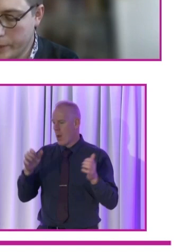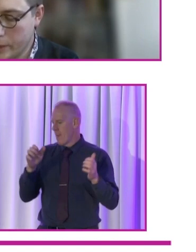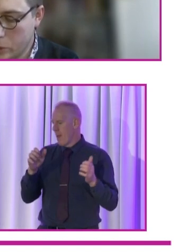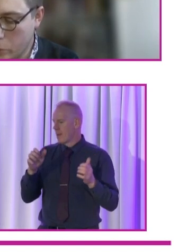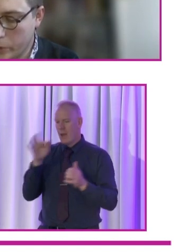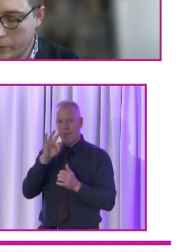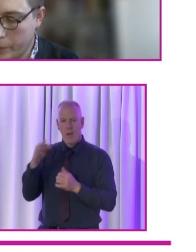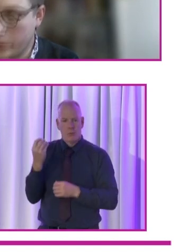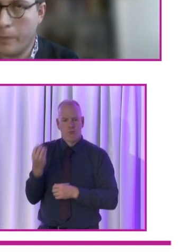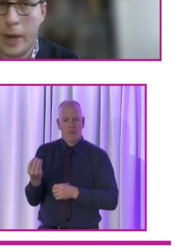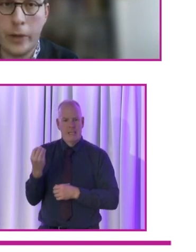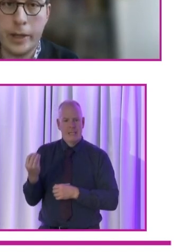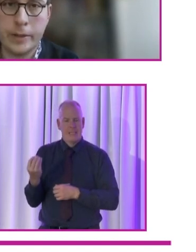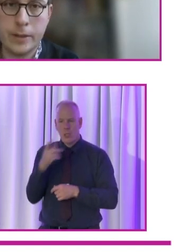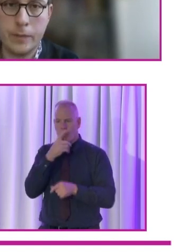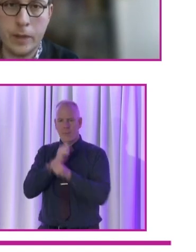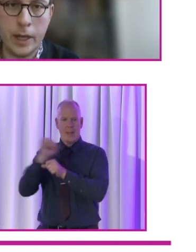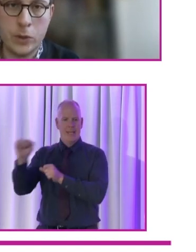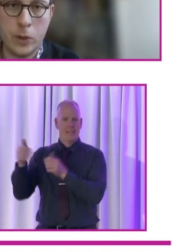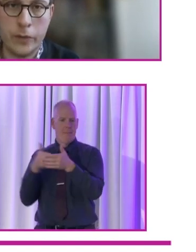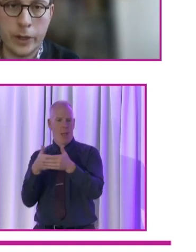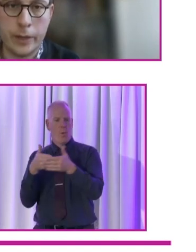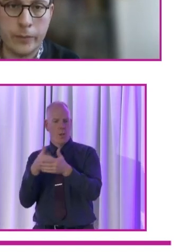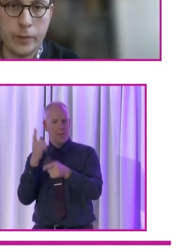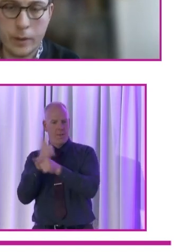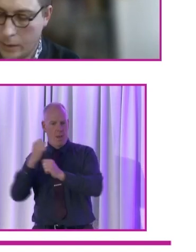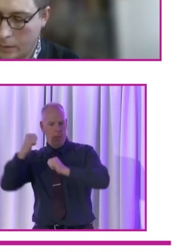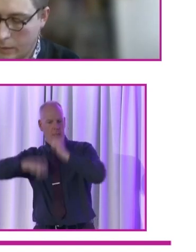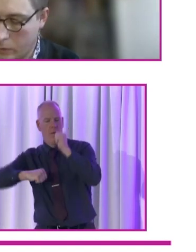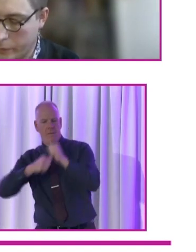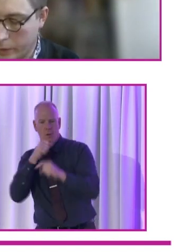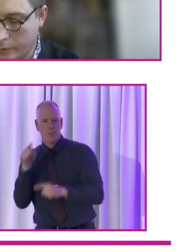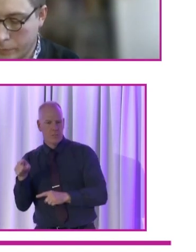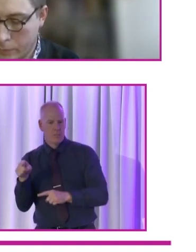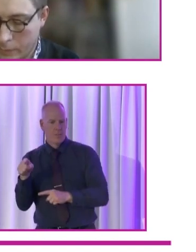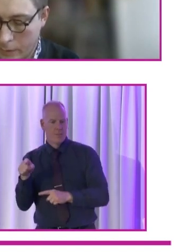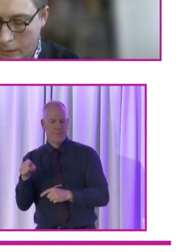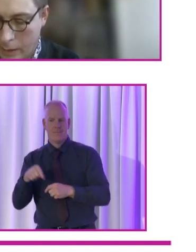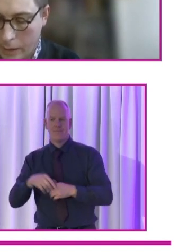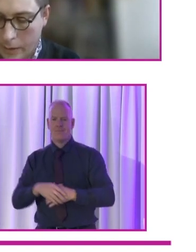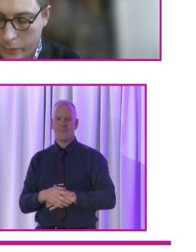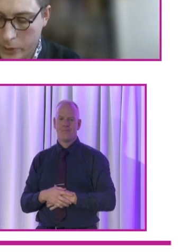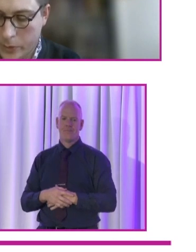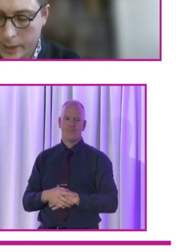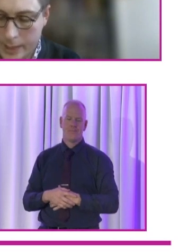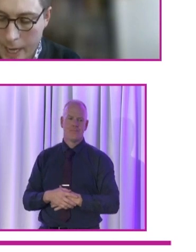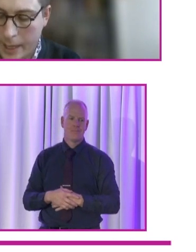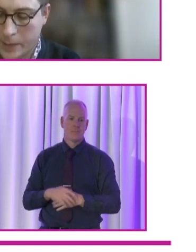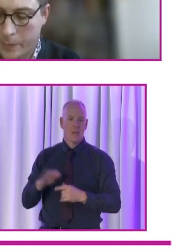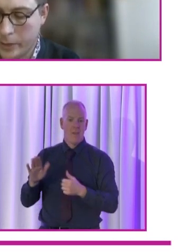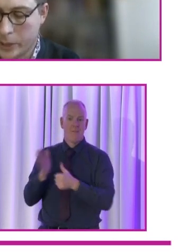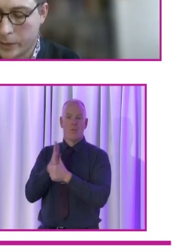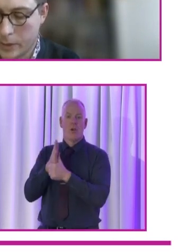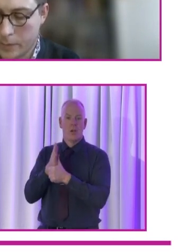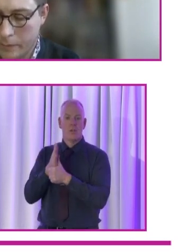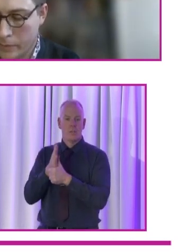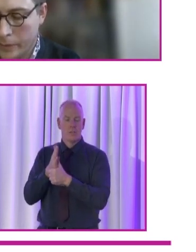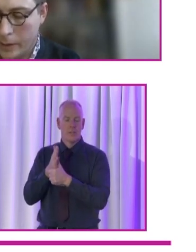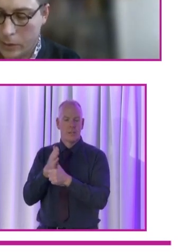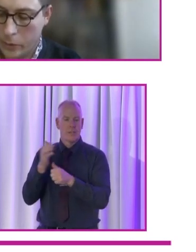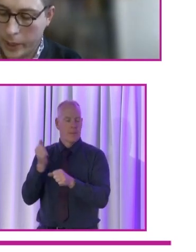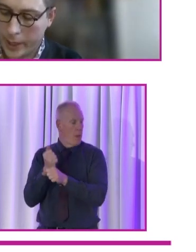from Greece, talked about the barriers he had to overcome. First one is high